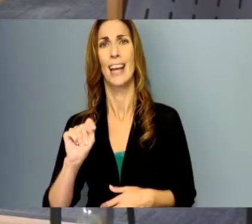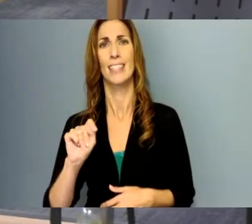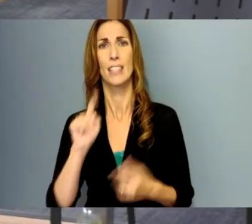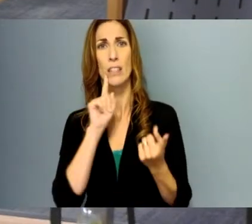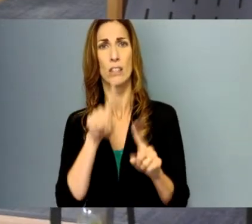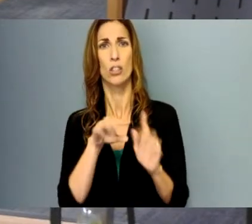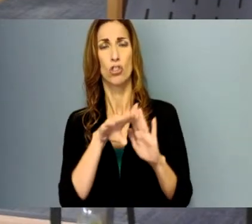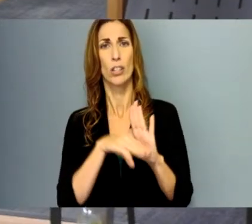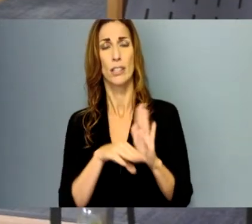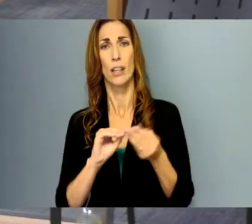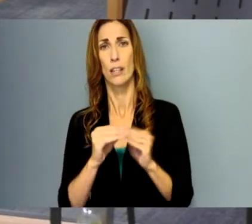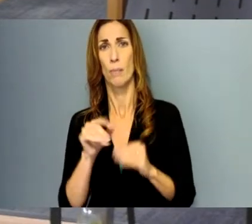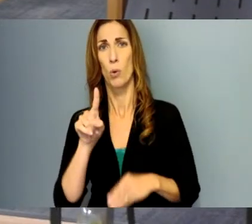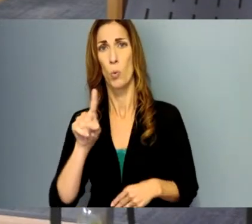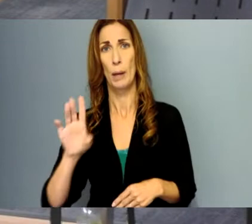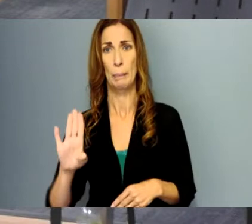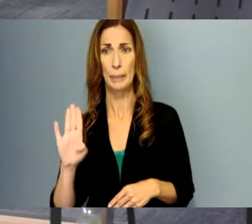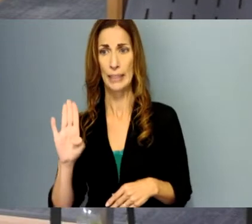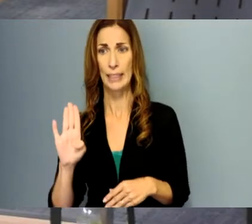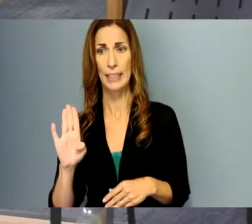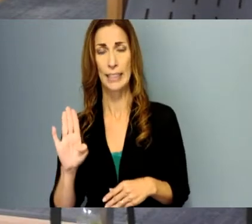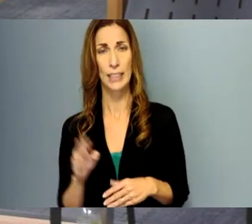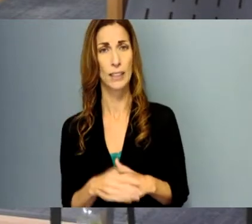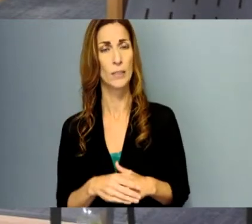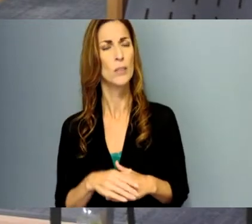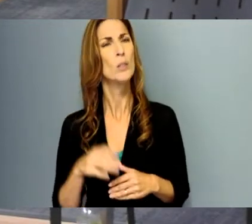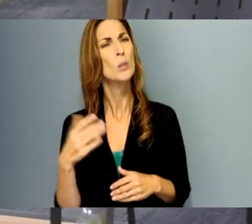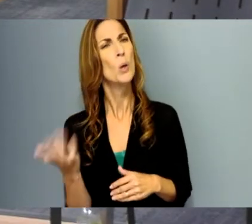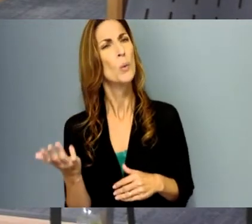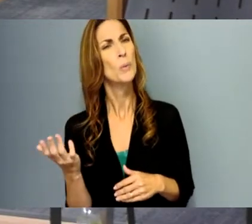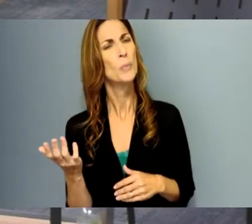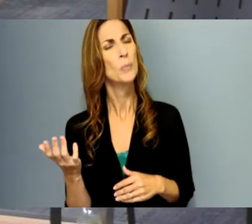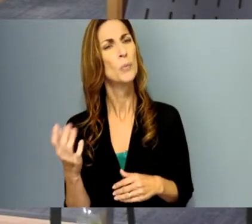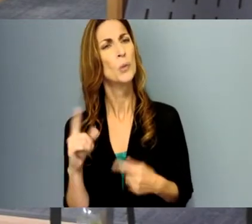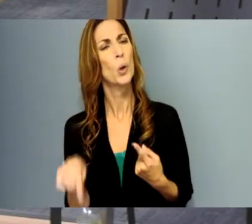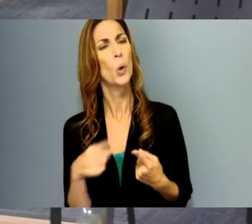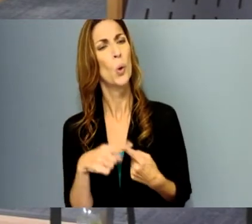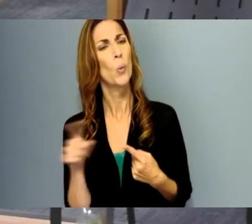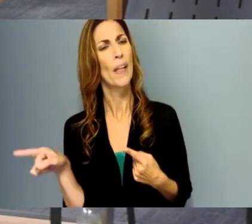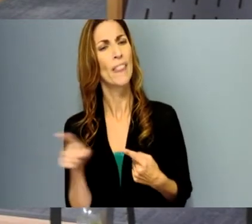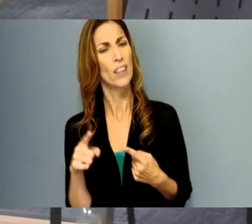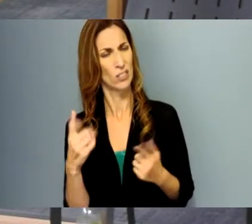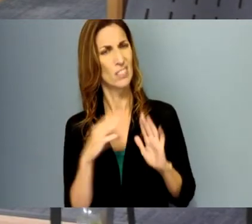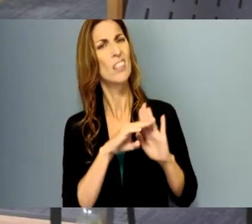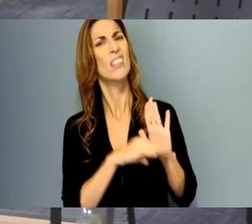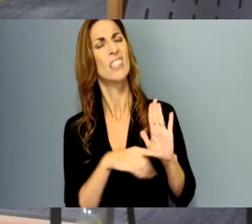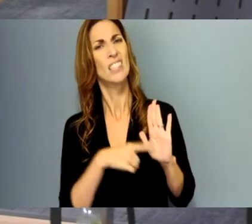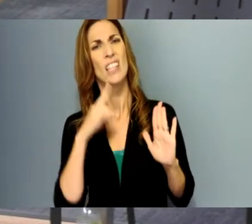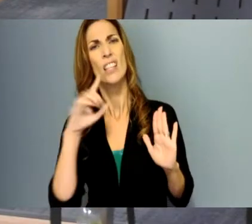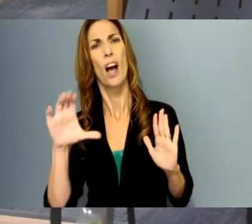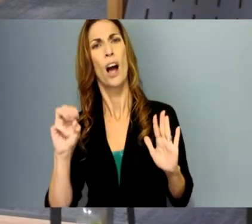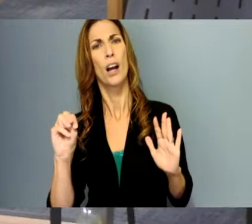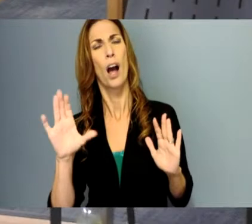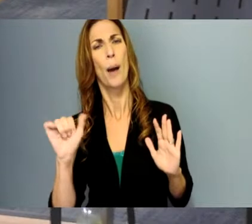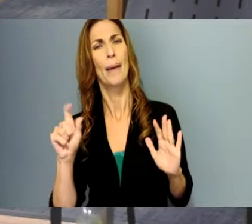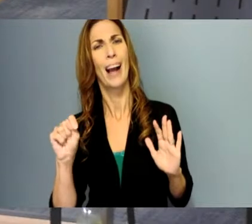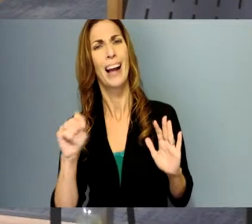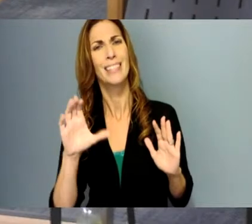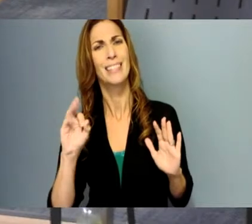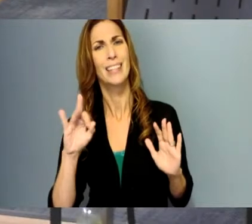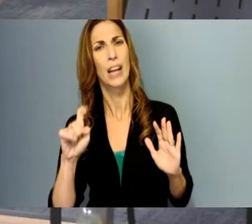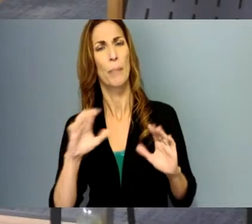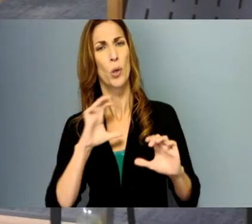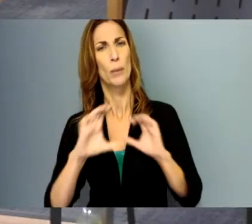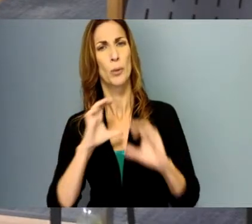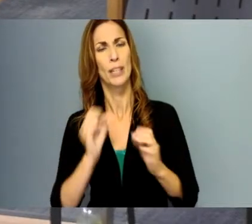letter number 1B. So when it's listed the Comcast cable communications, it's